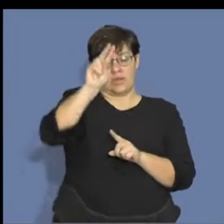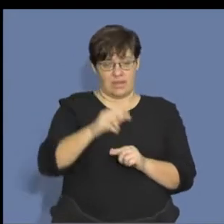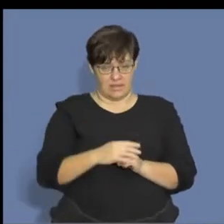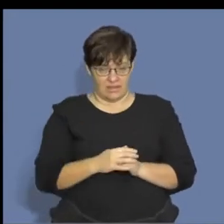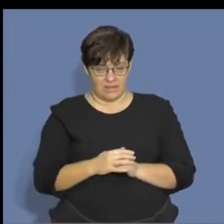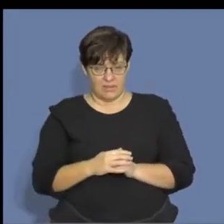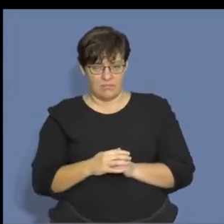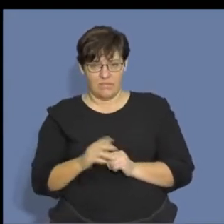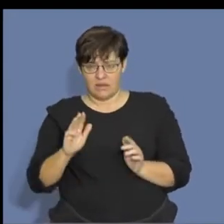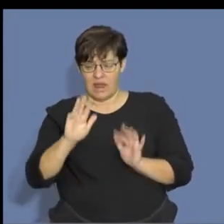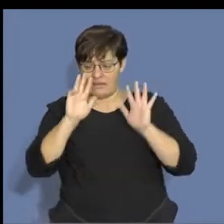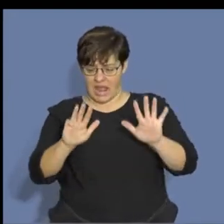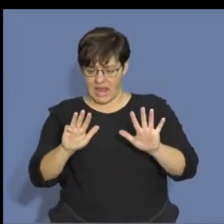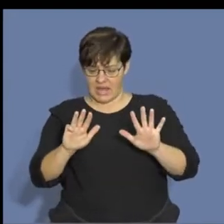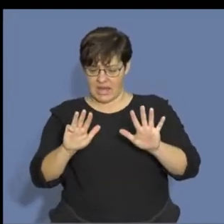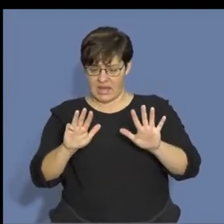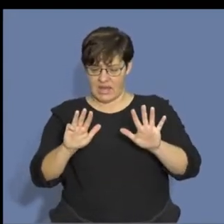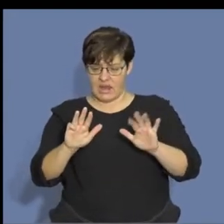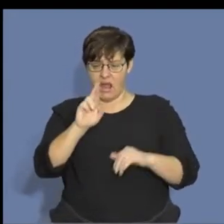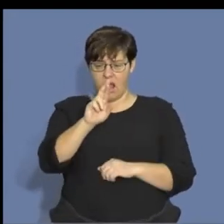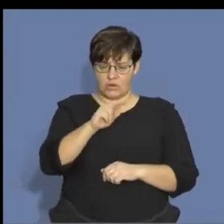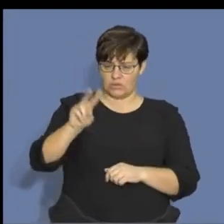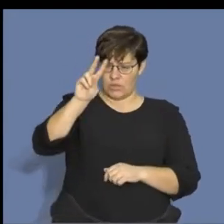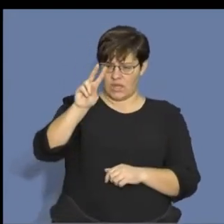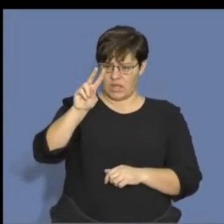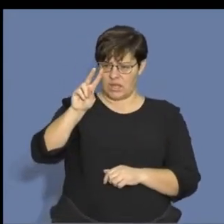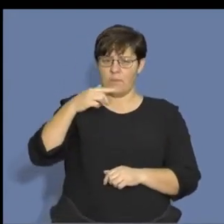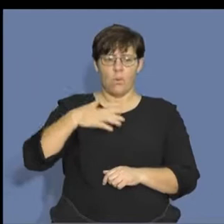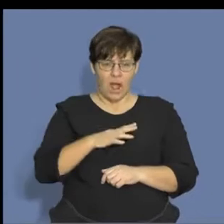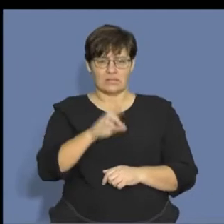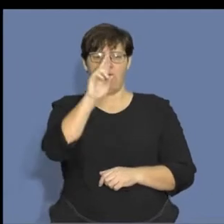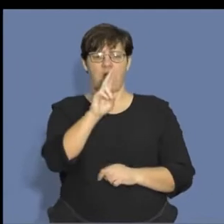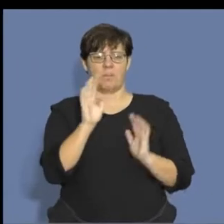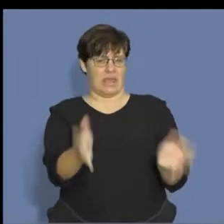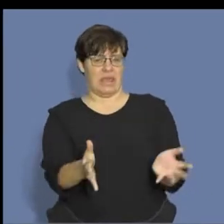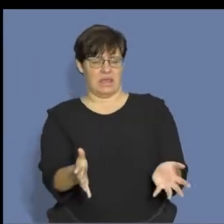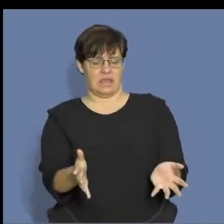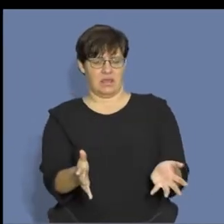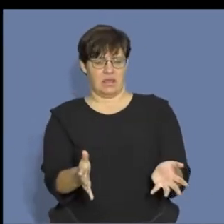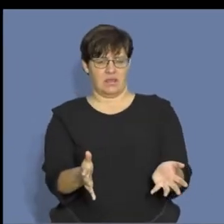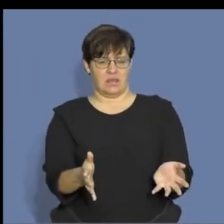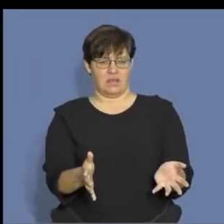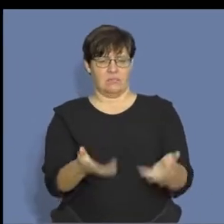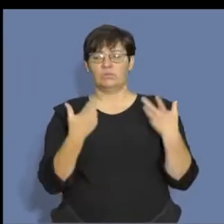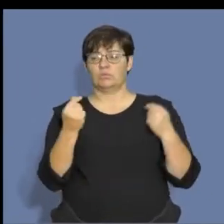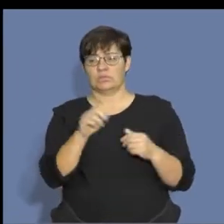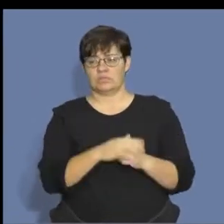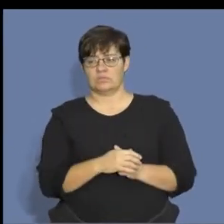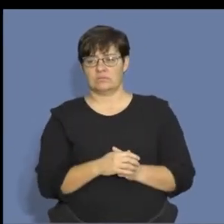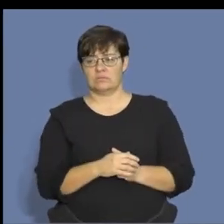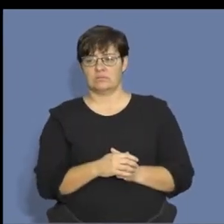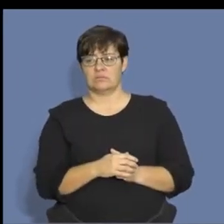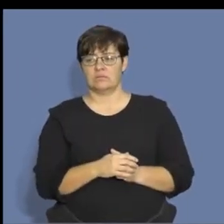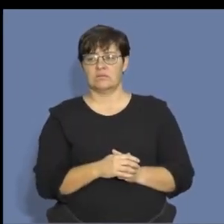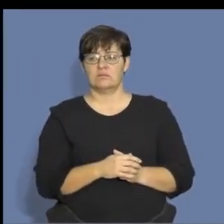backwards? If 9 is my radius squared, how do I work backwards to get my radius? Well, what I'm going to do is I'm going to